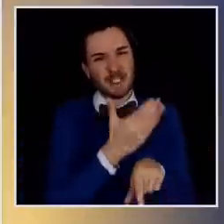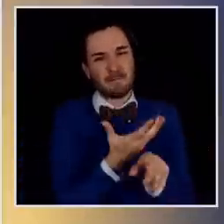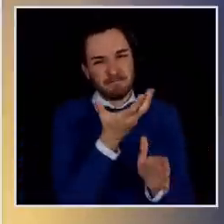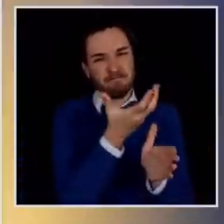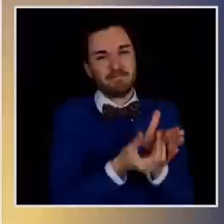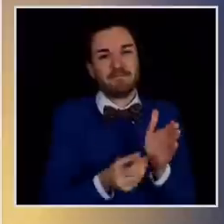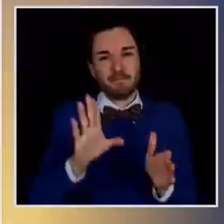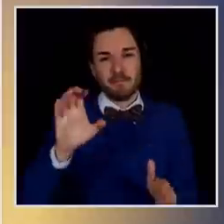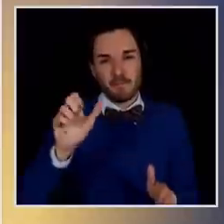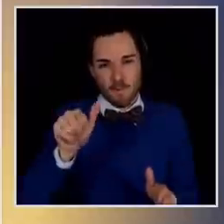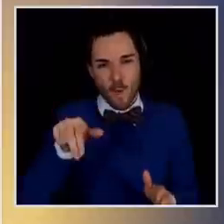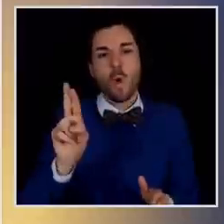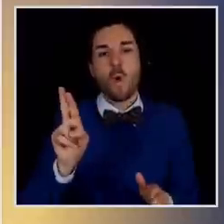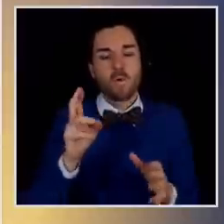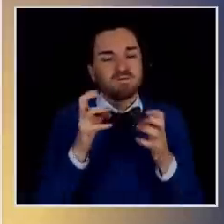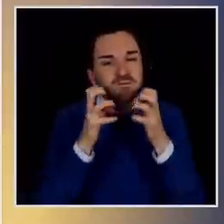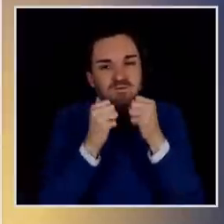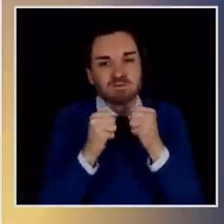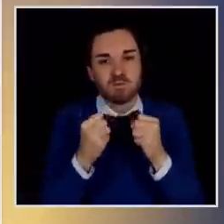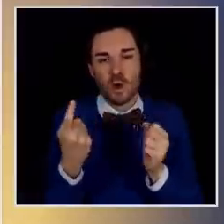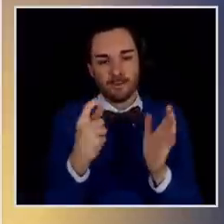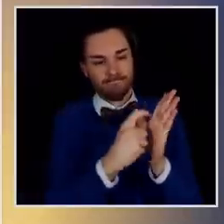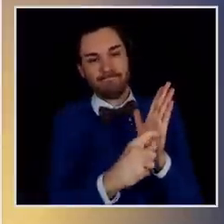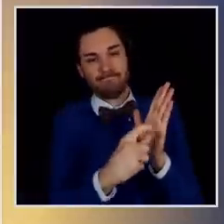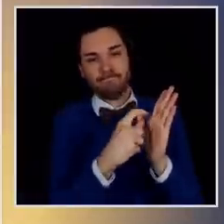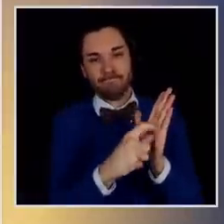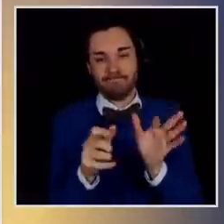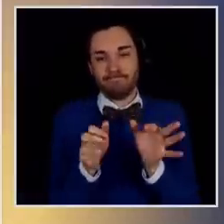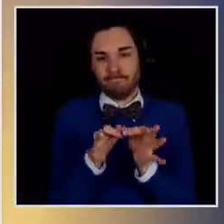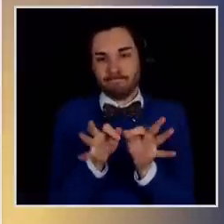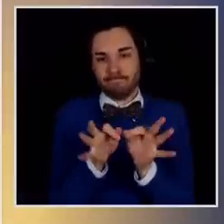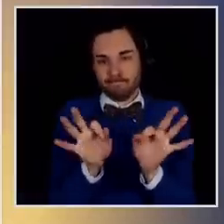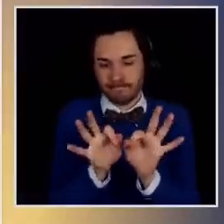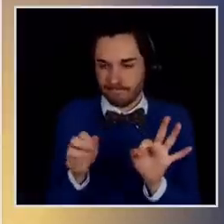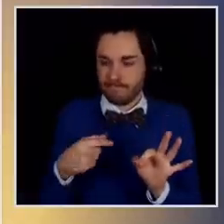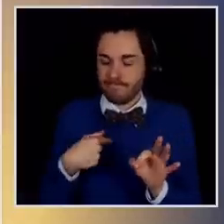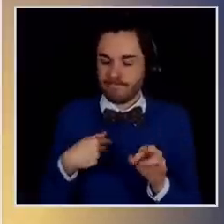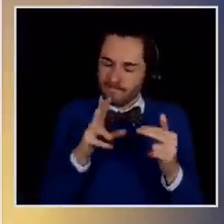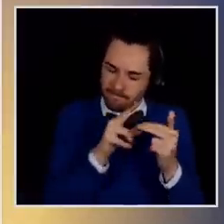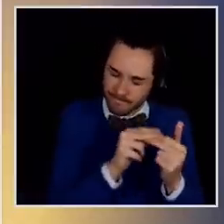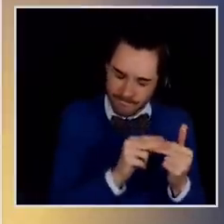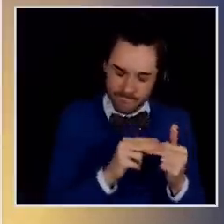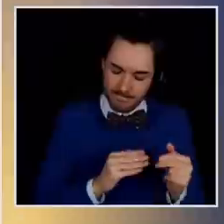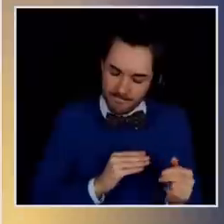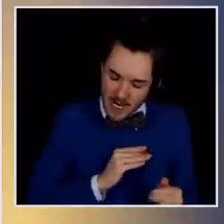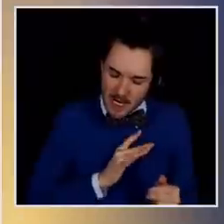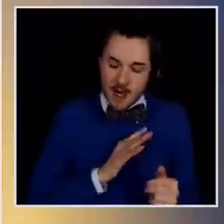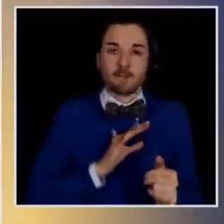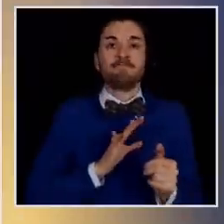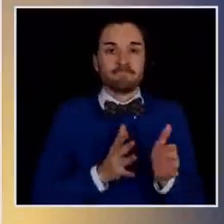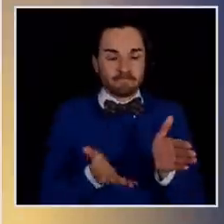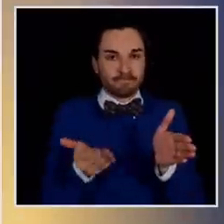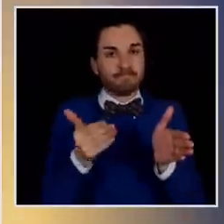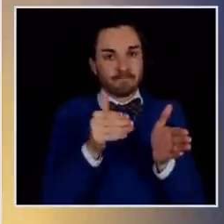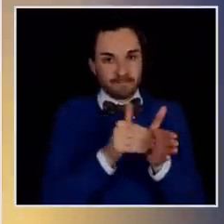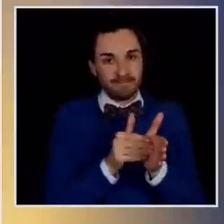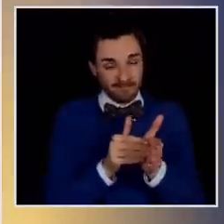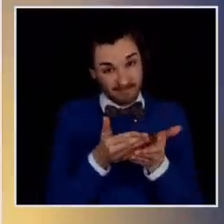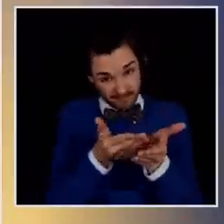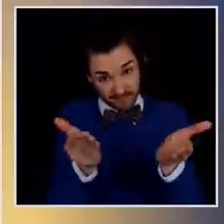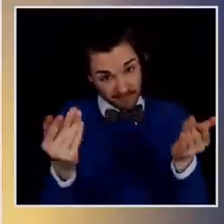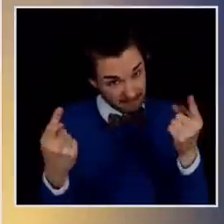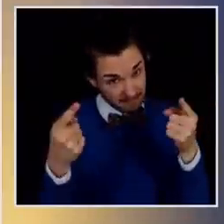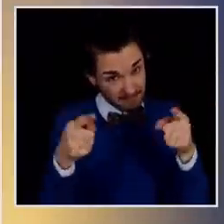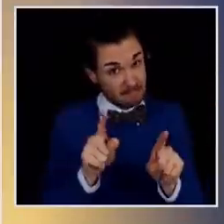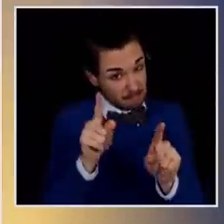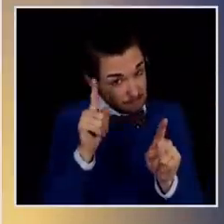the faith that sustains me and which I believe sustains America. And I hope, it can provide